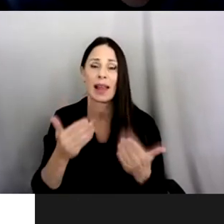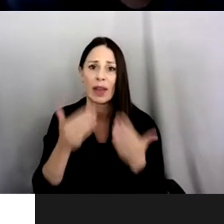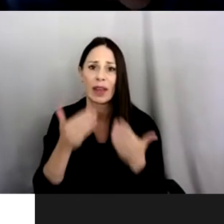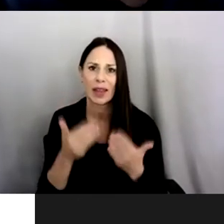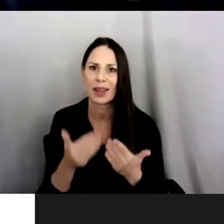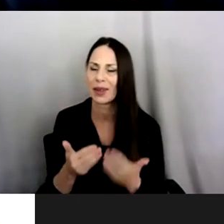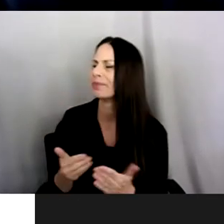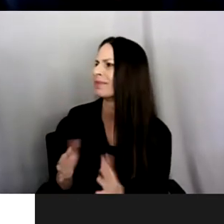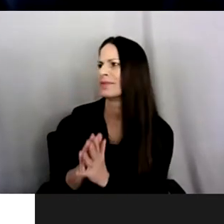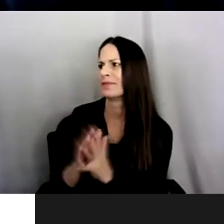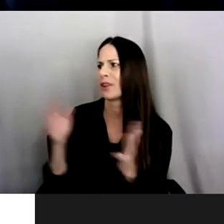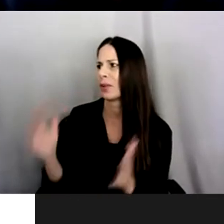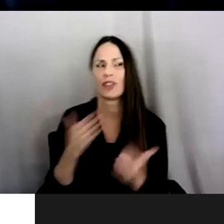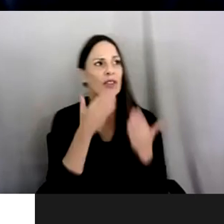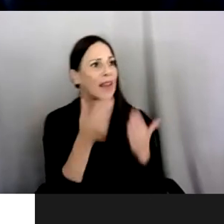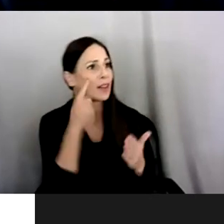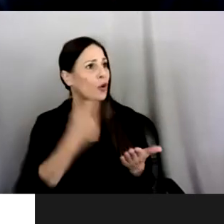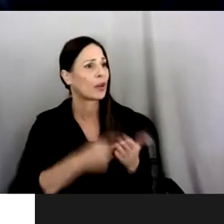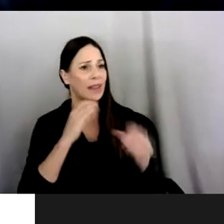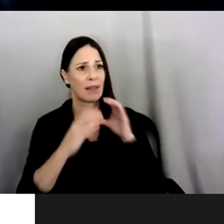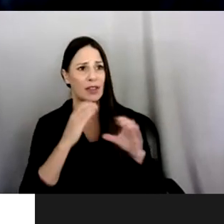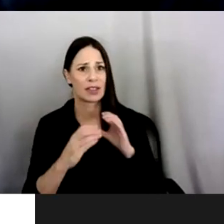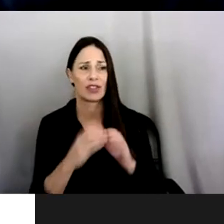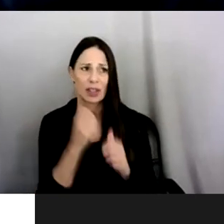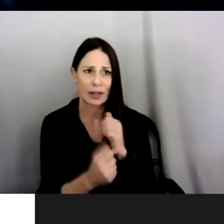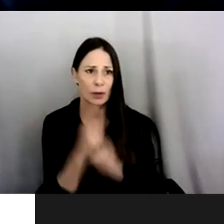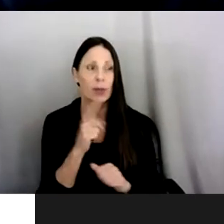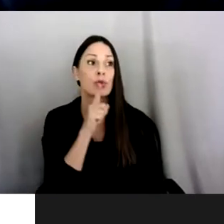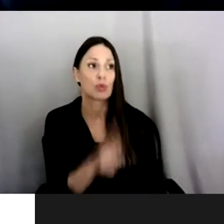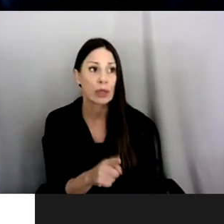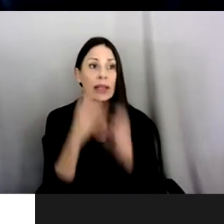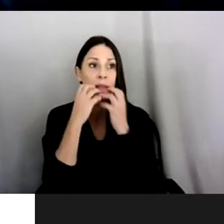the conversation, everyone. This was very valuable to me.